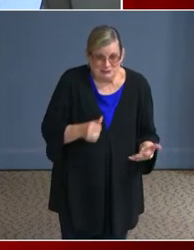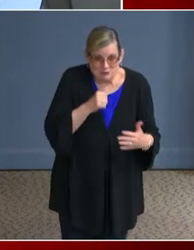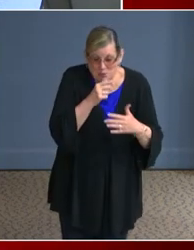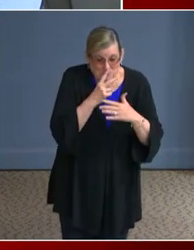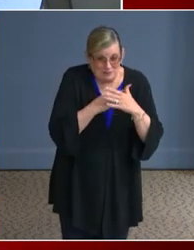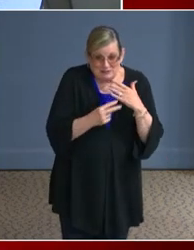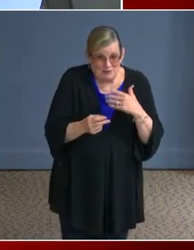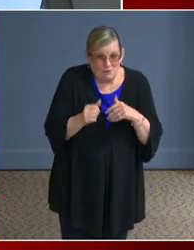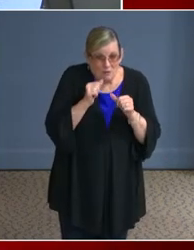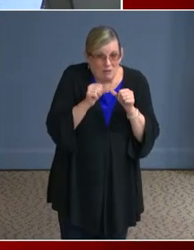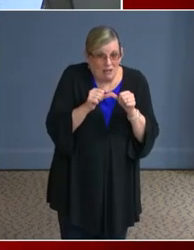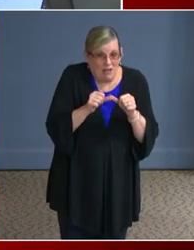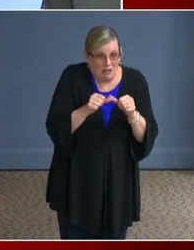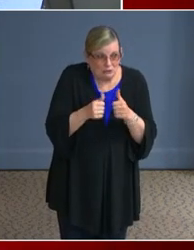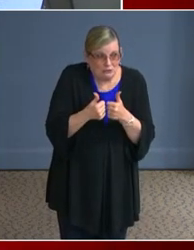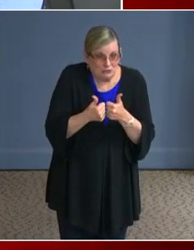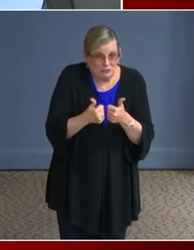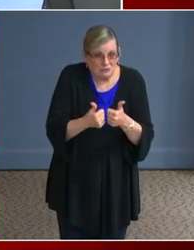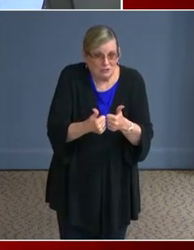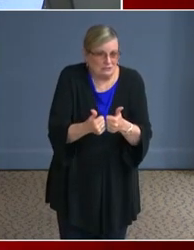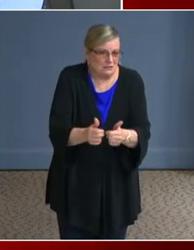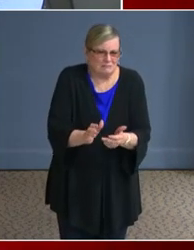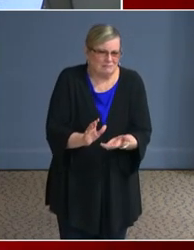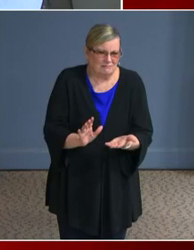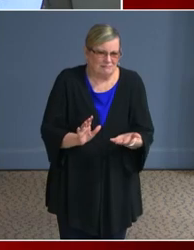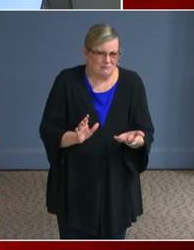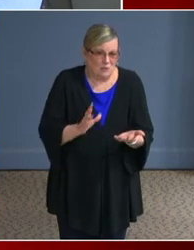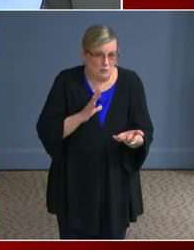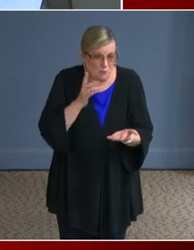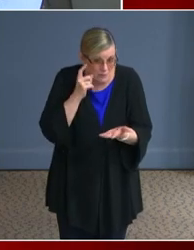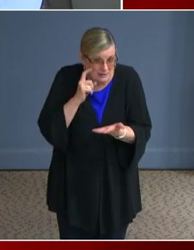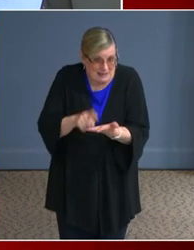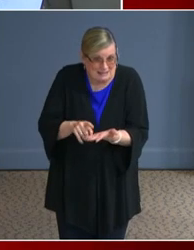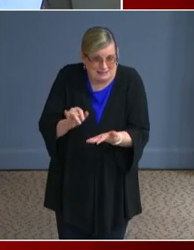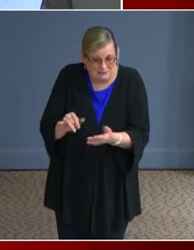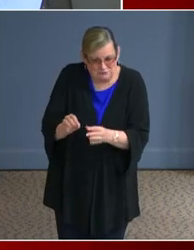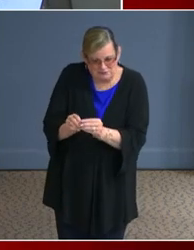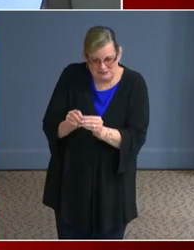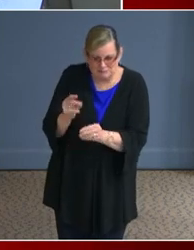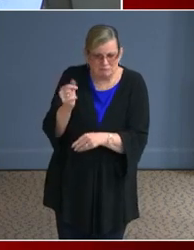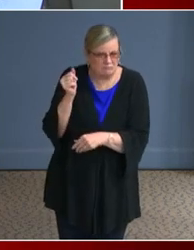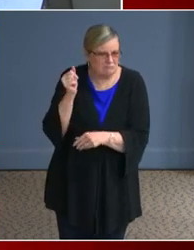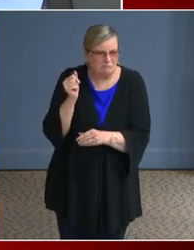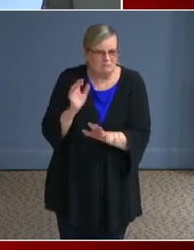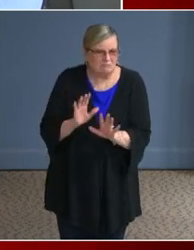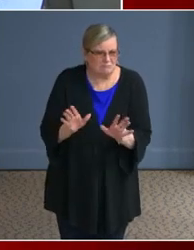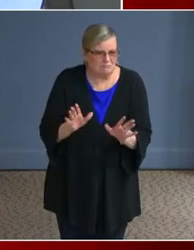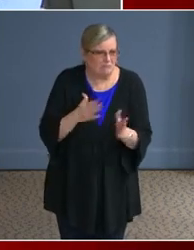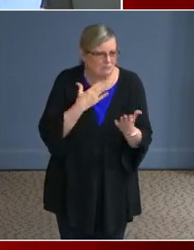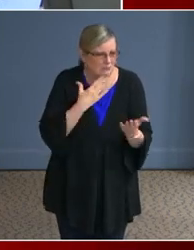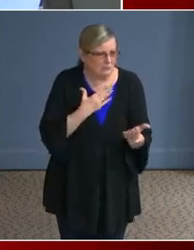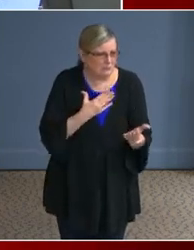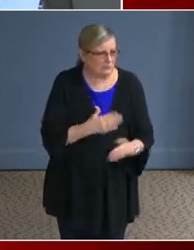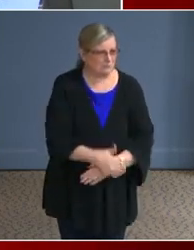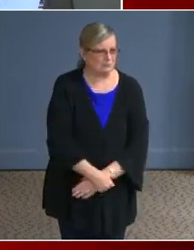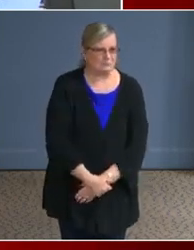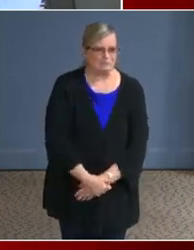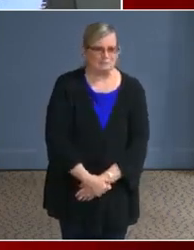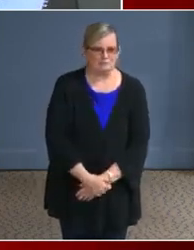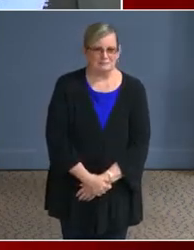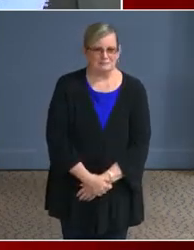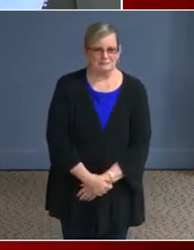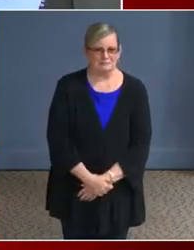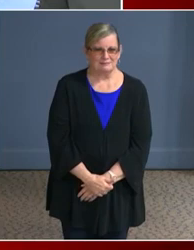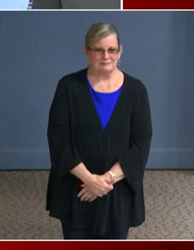be an ongoing challenge. The cause has been identified, and now we're just reconciling the data. Thank you. Yes,